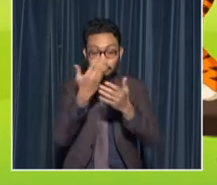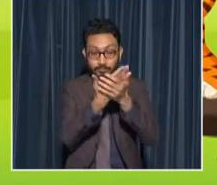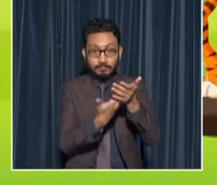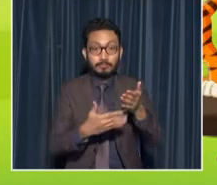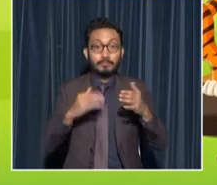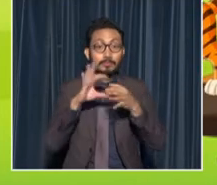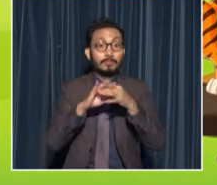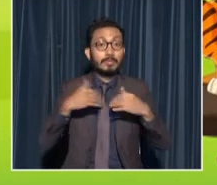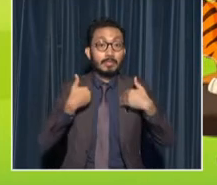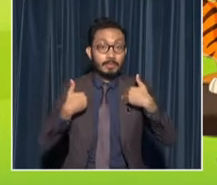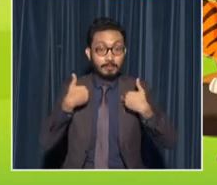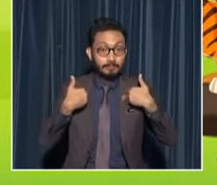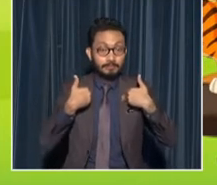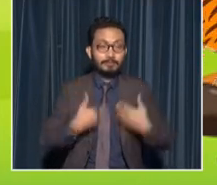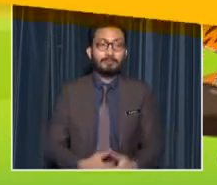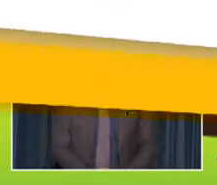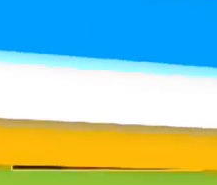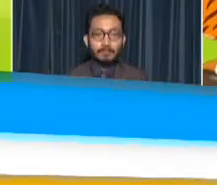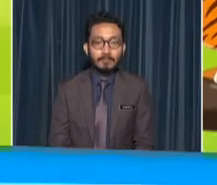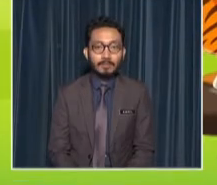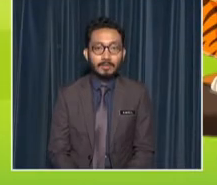parts of animals.